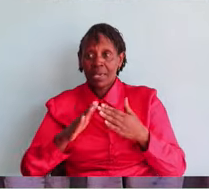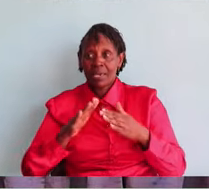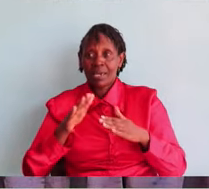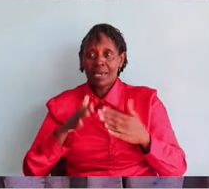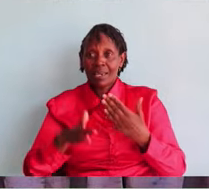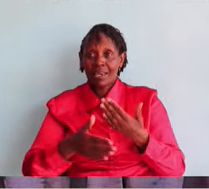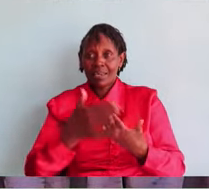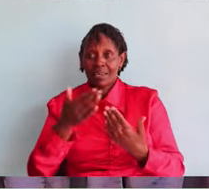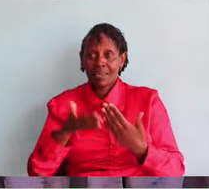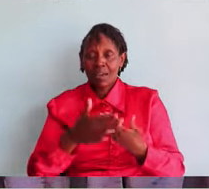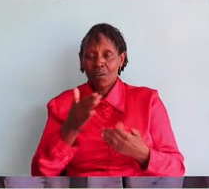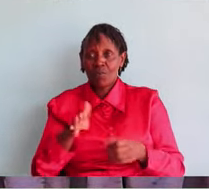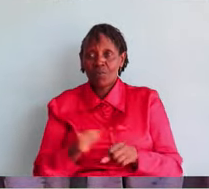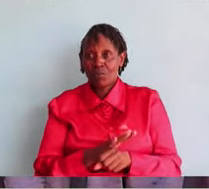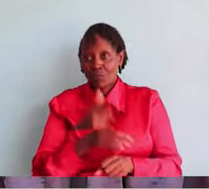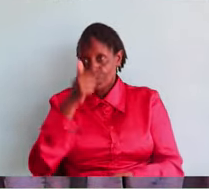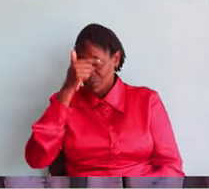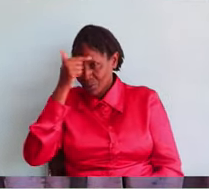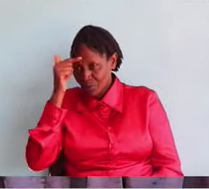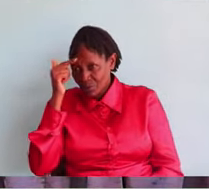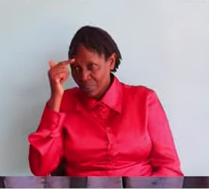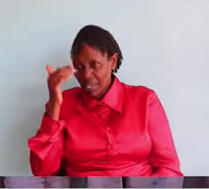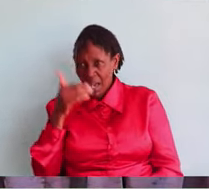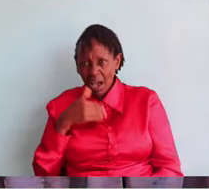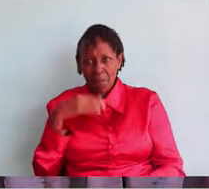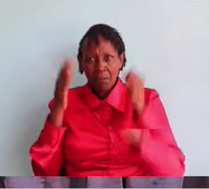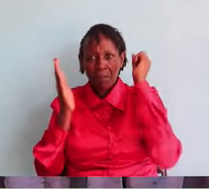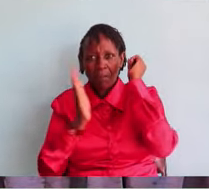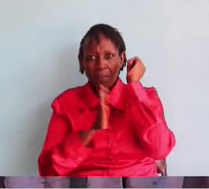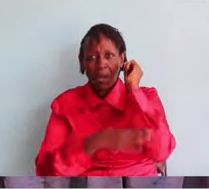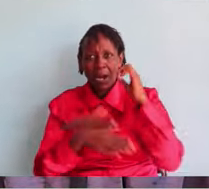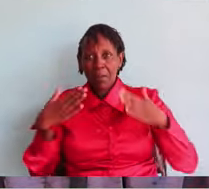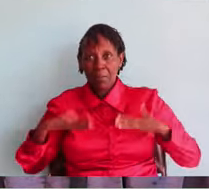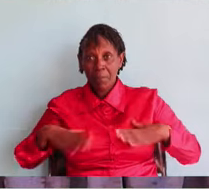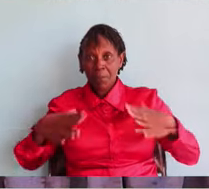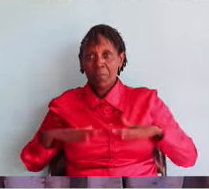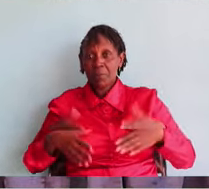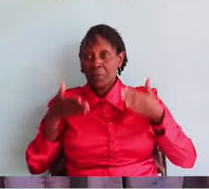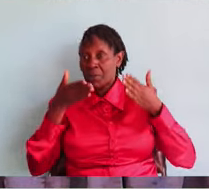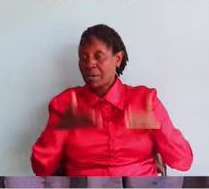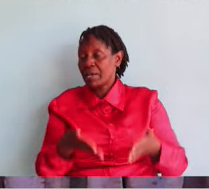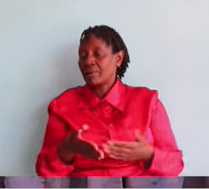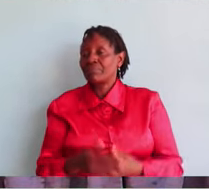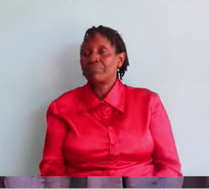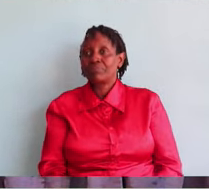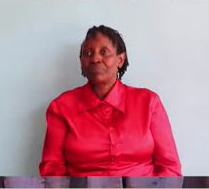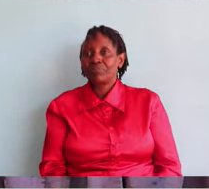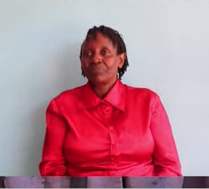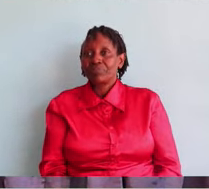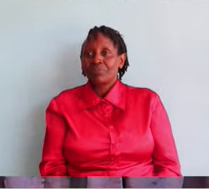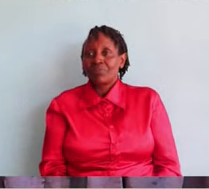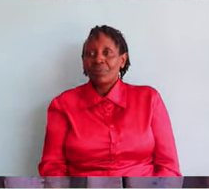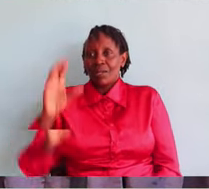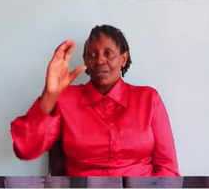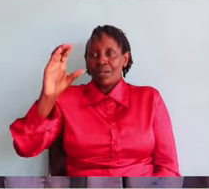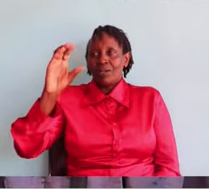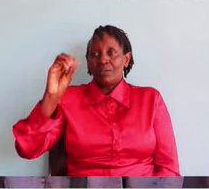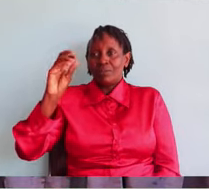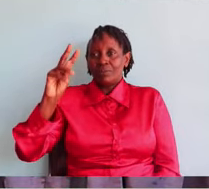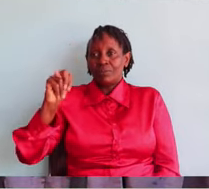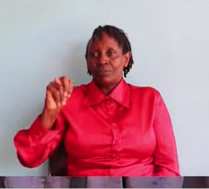know, we do have people with not so good intention coming to us here and they are con men.